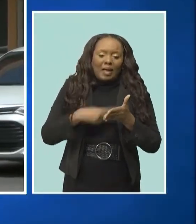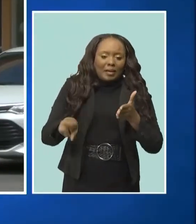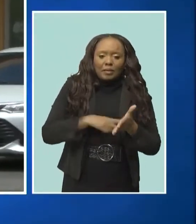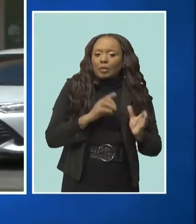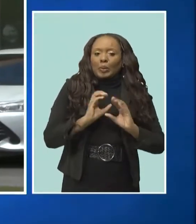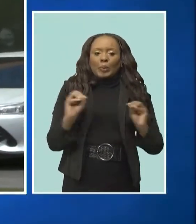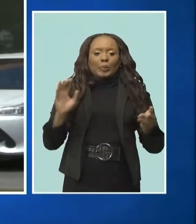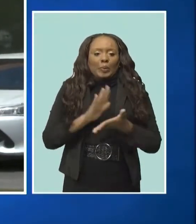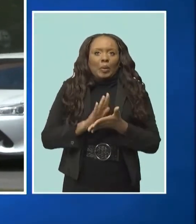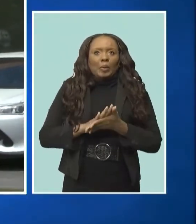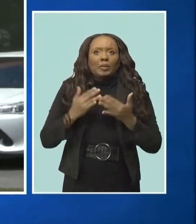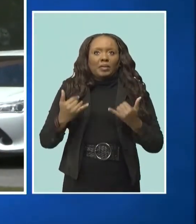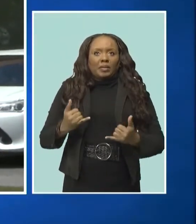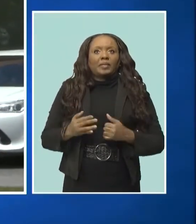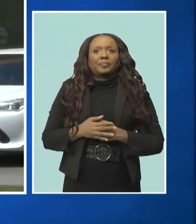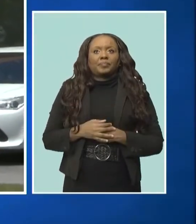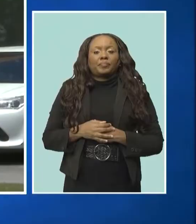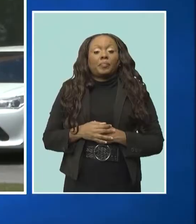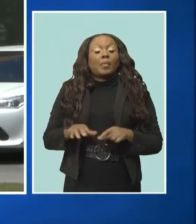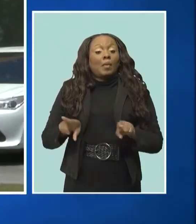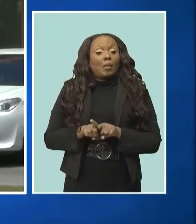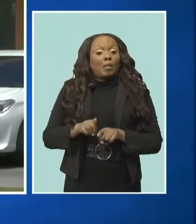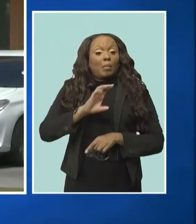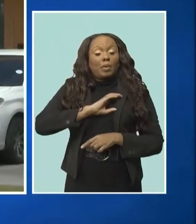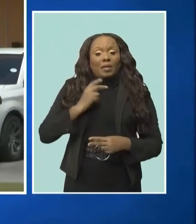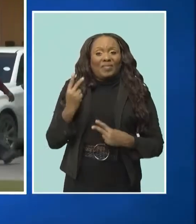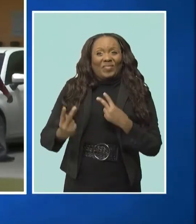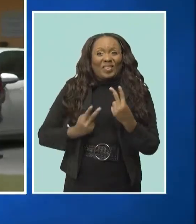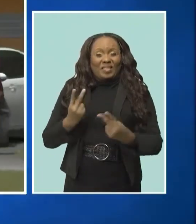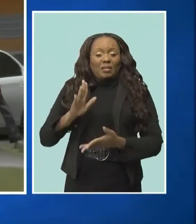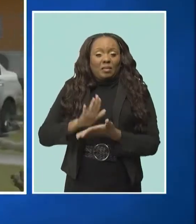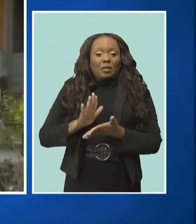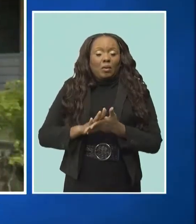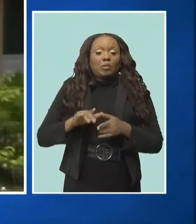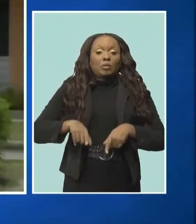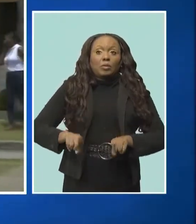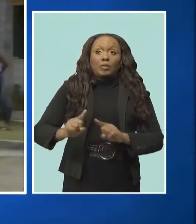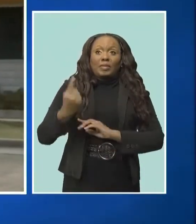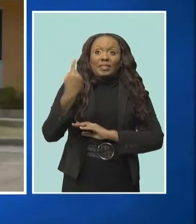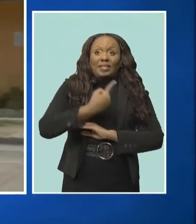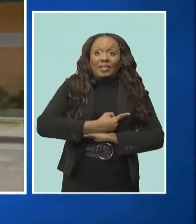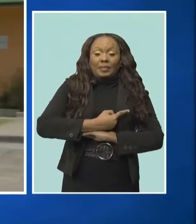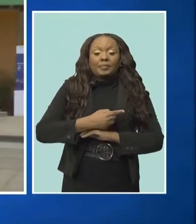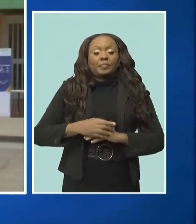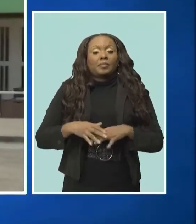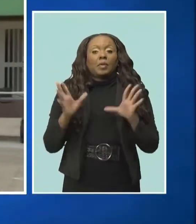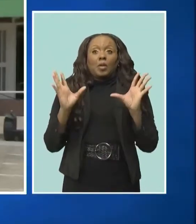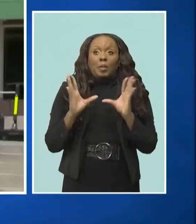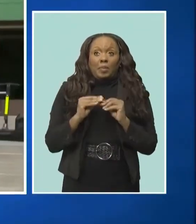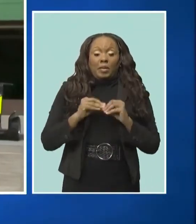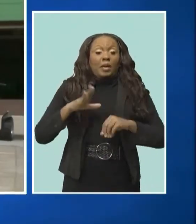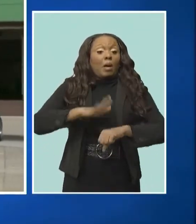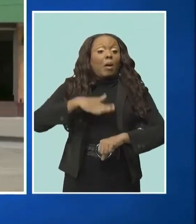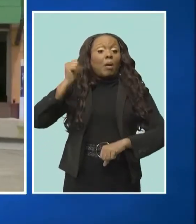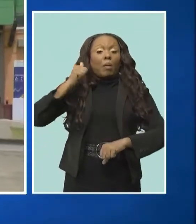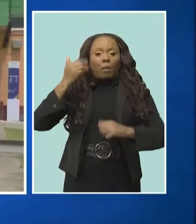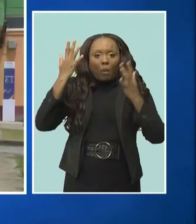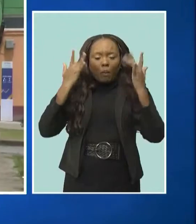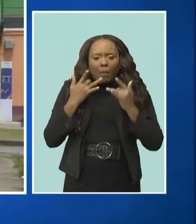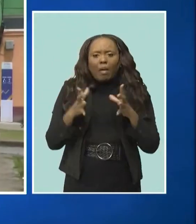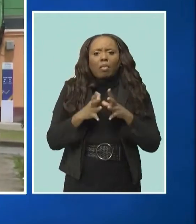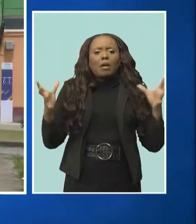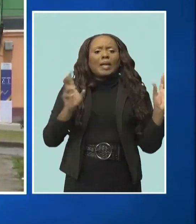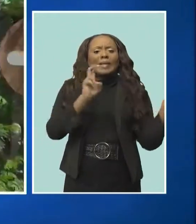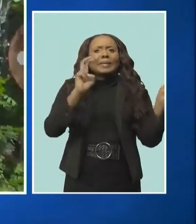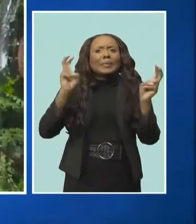Police Service were also observed visiting the school throughout the day. Minister McConney said the meeting was called because of a number of